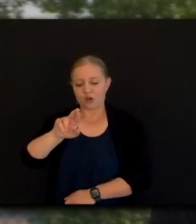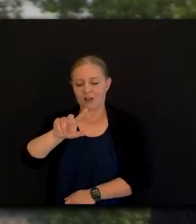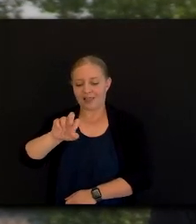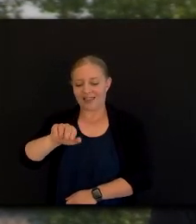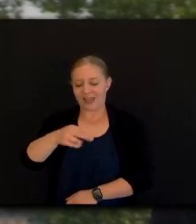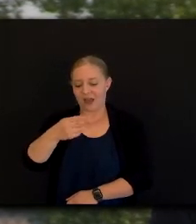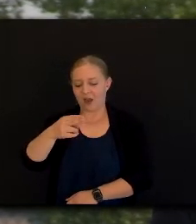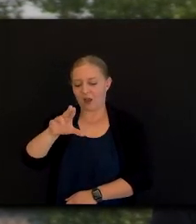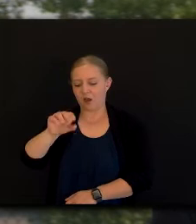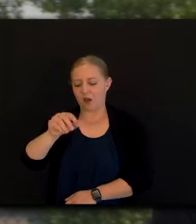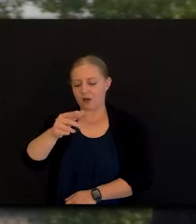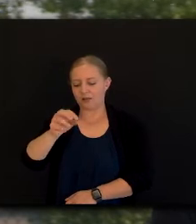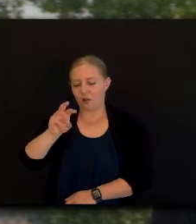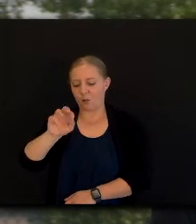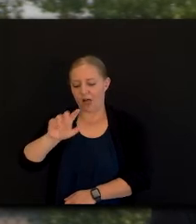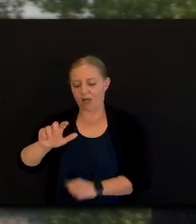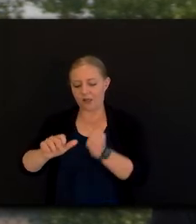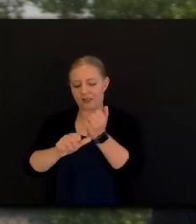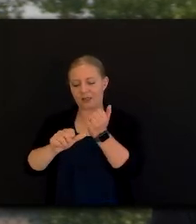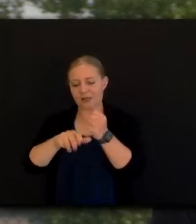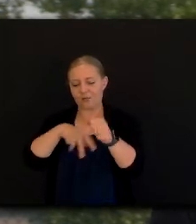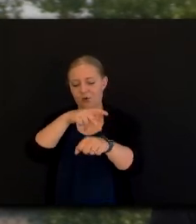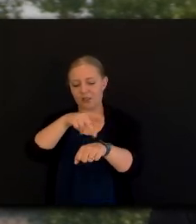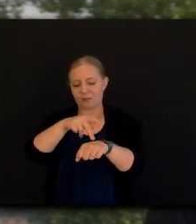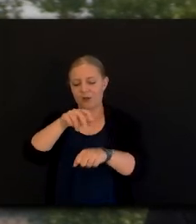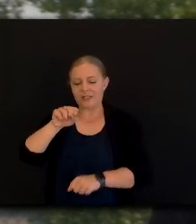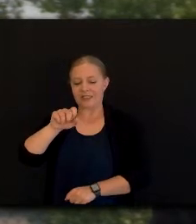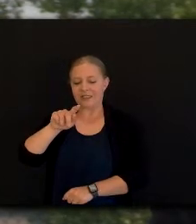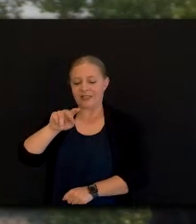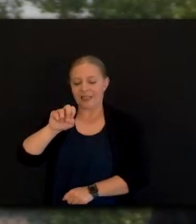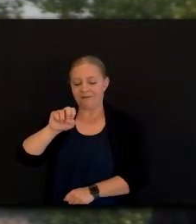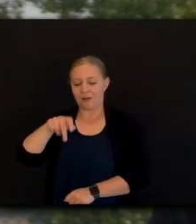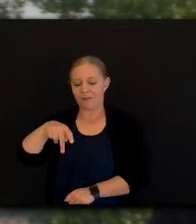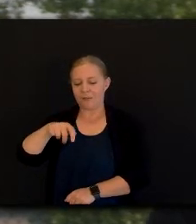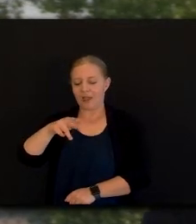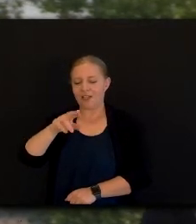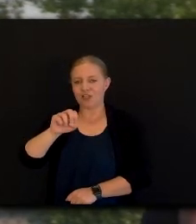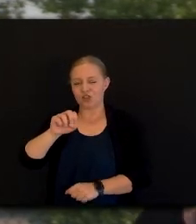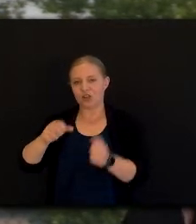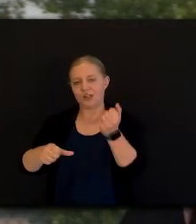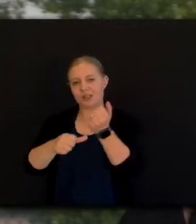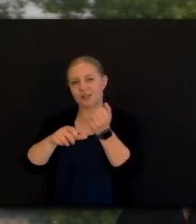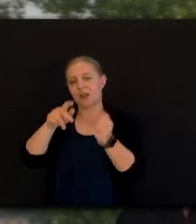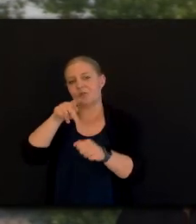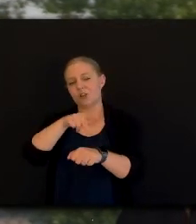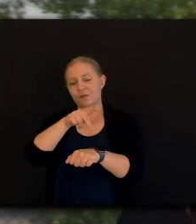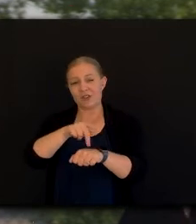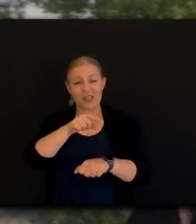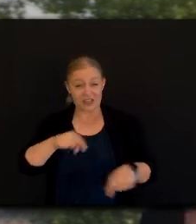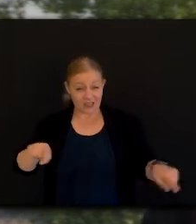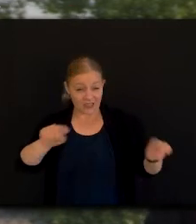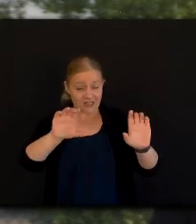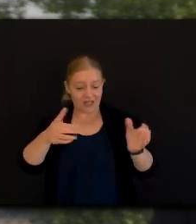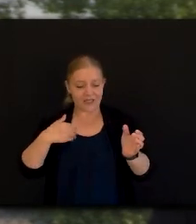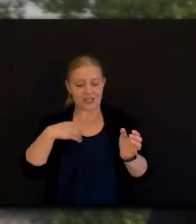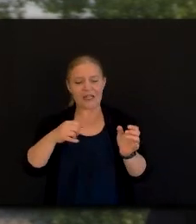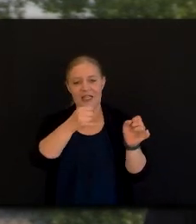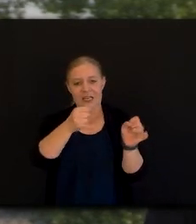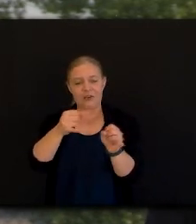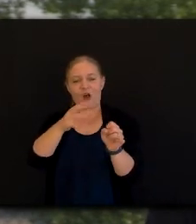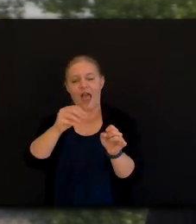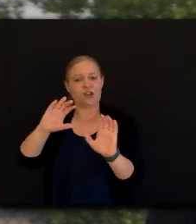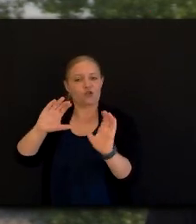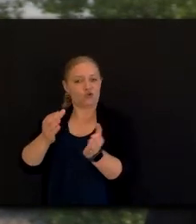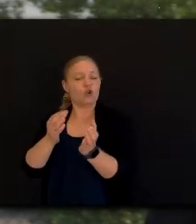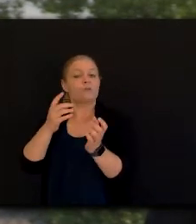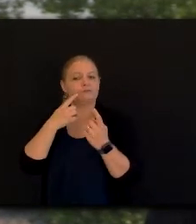Mr. Steve Page, Assistant Principal. This class has earned a significant number of individual and group accomplishments during its